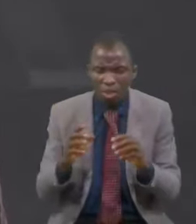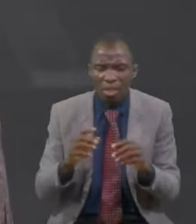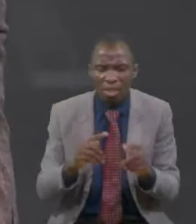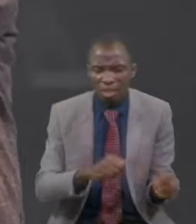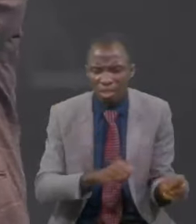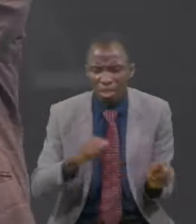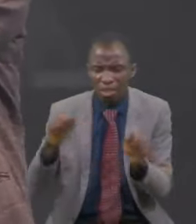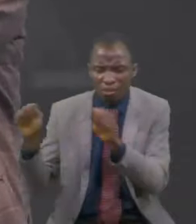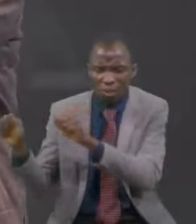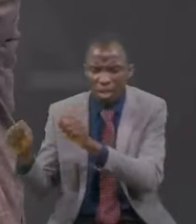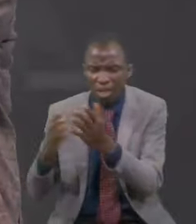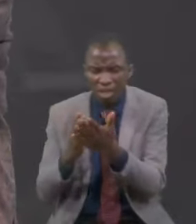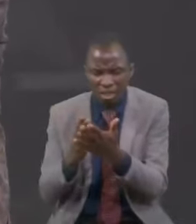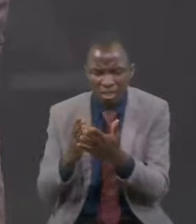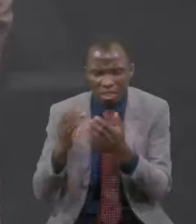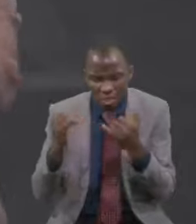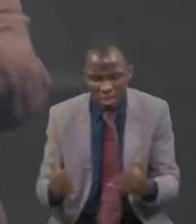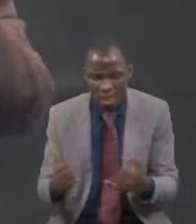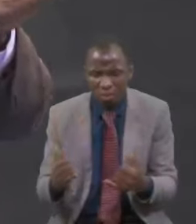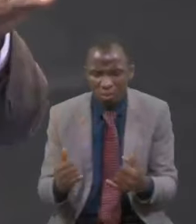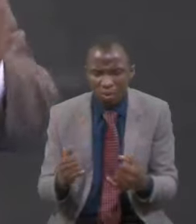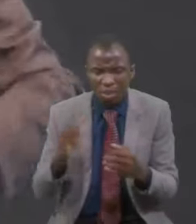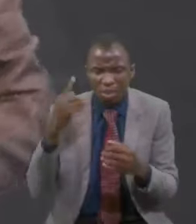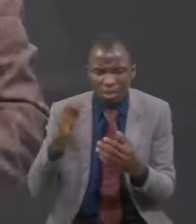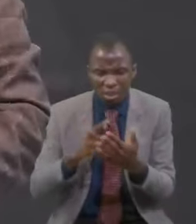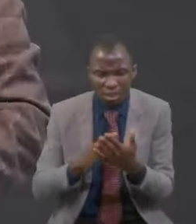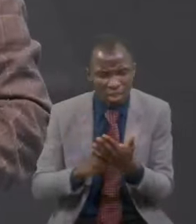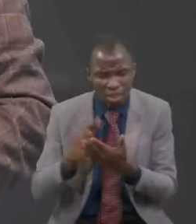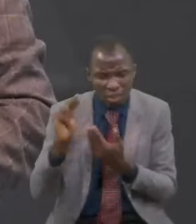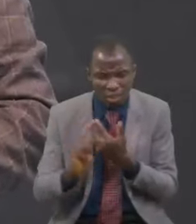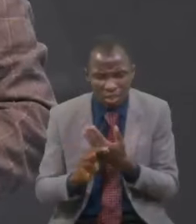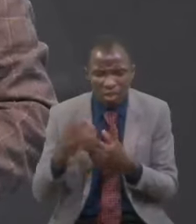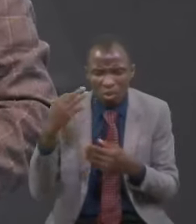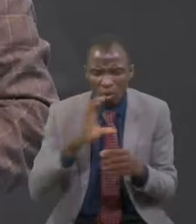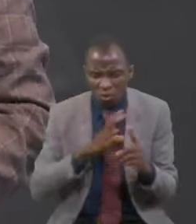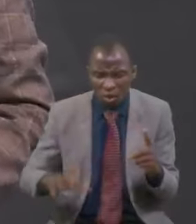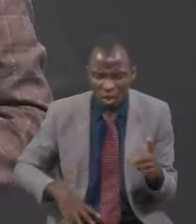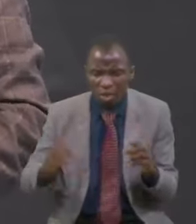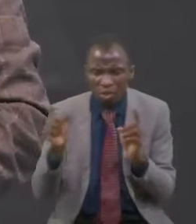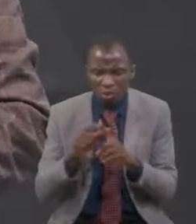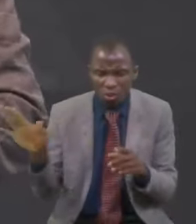now the righteousness of Christ to their account. It's